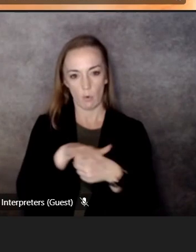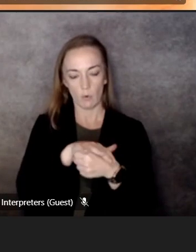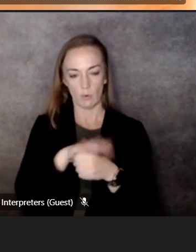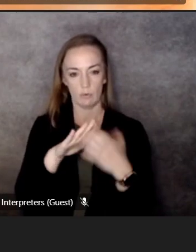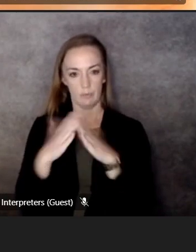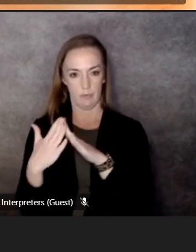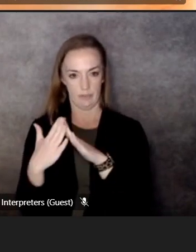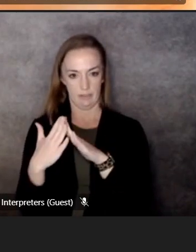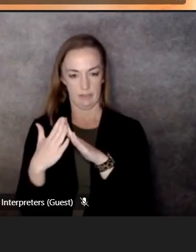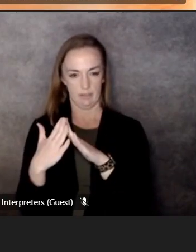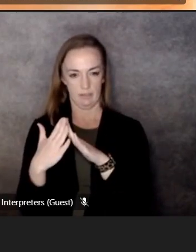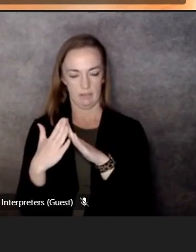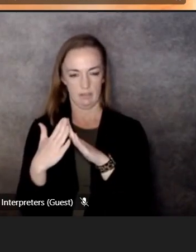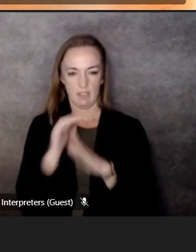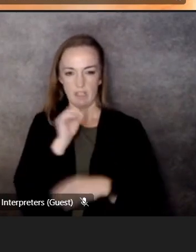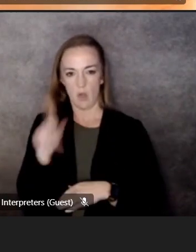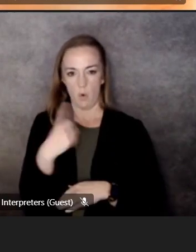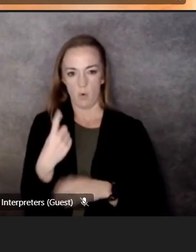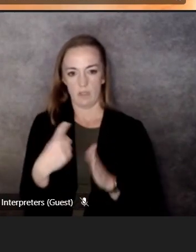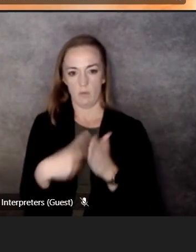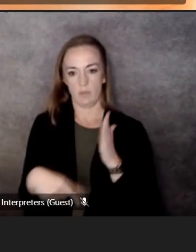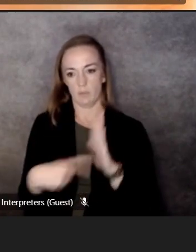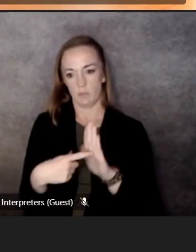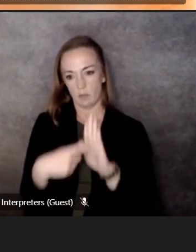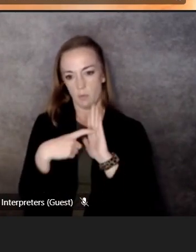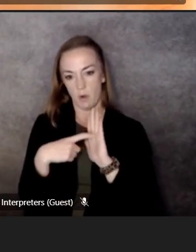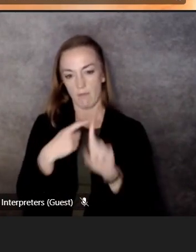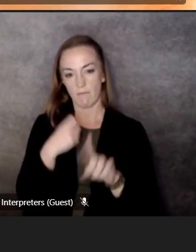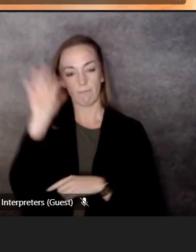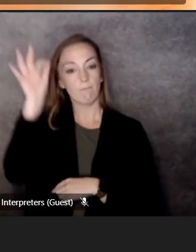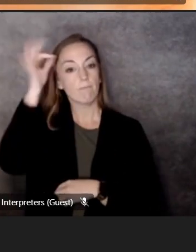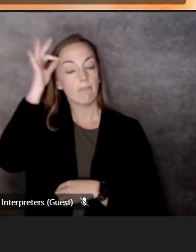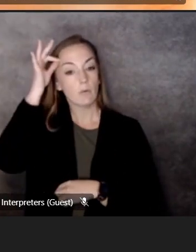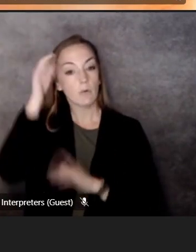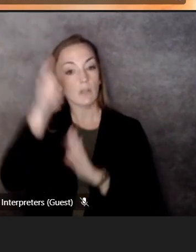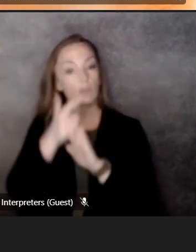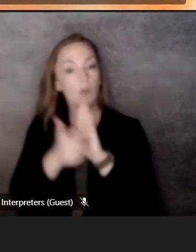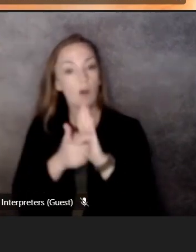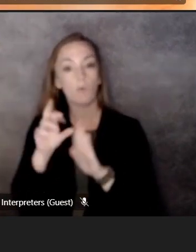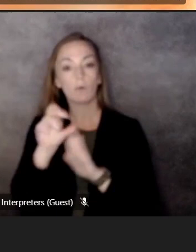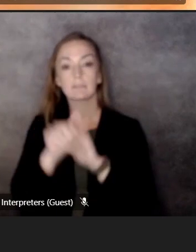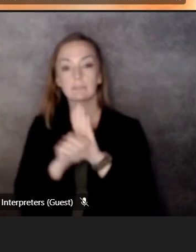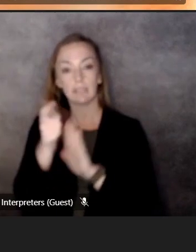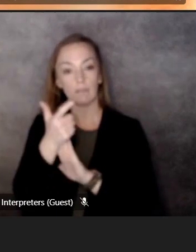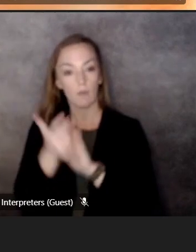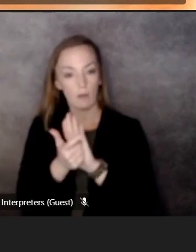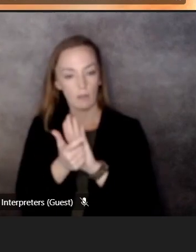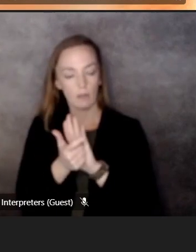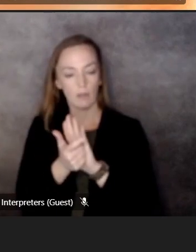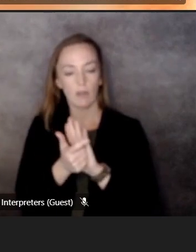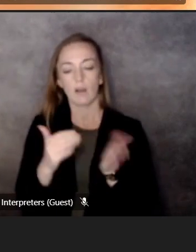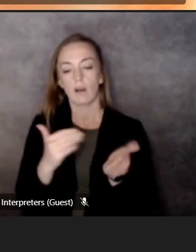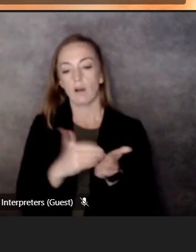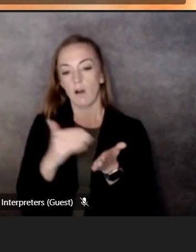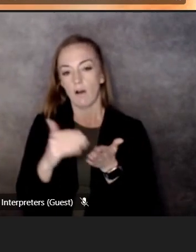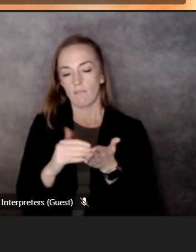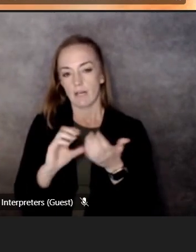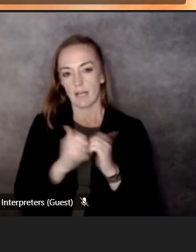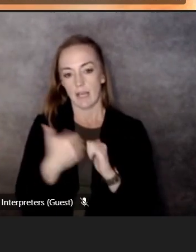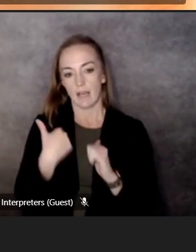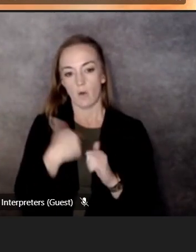more than just what's required by federal law or by state law. So oftentimes the way that we rate